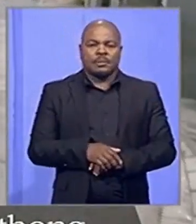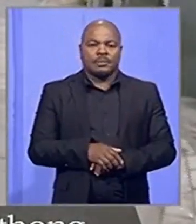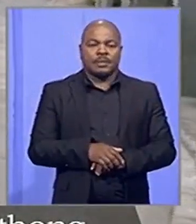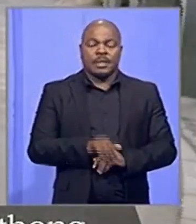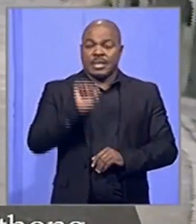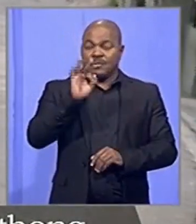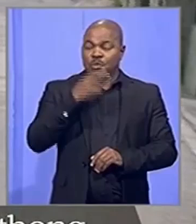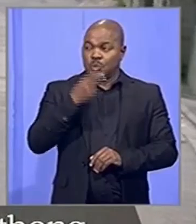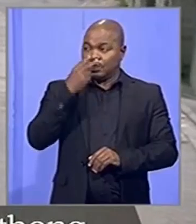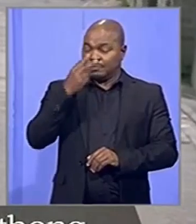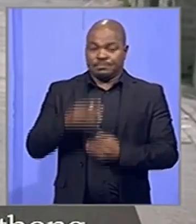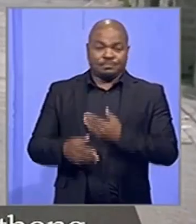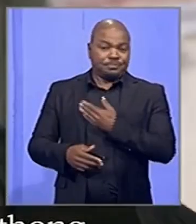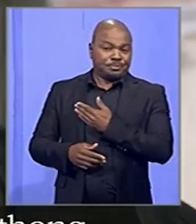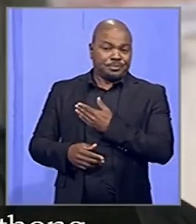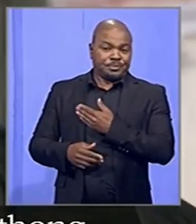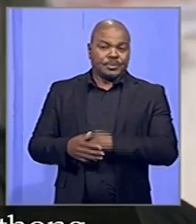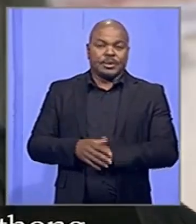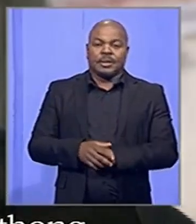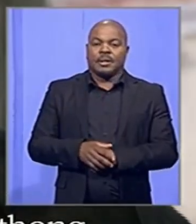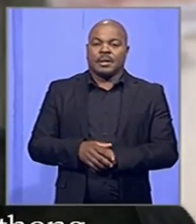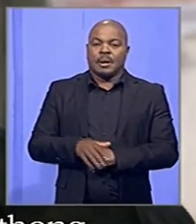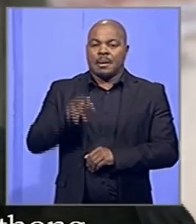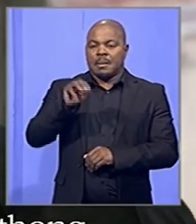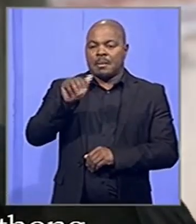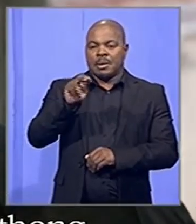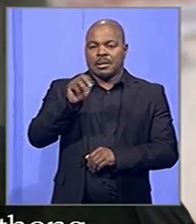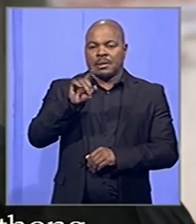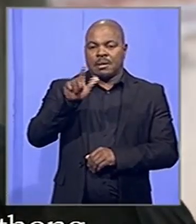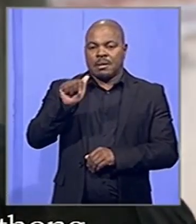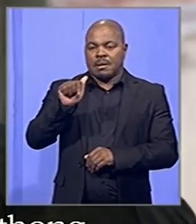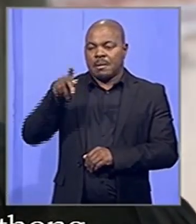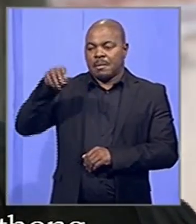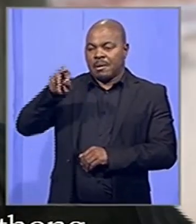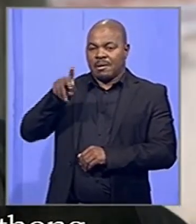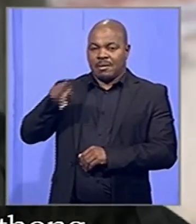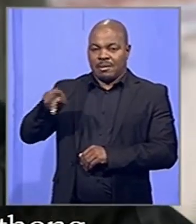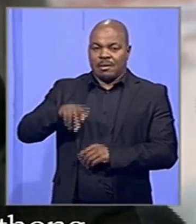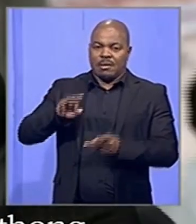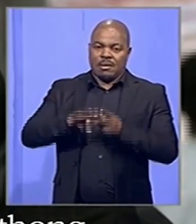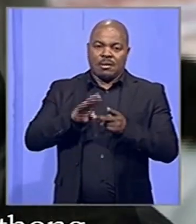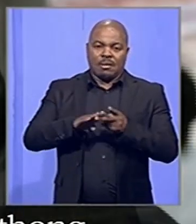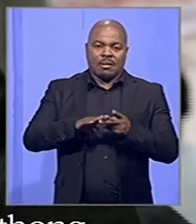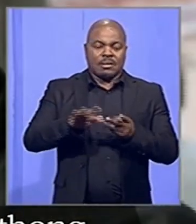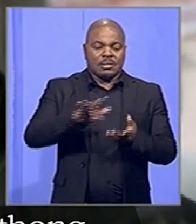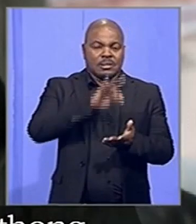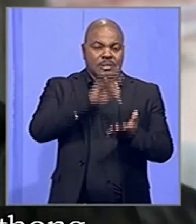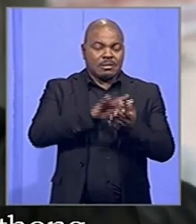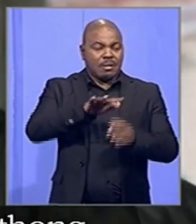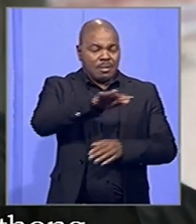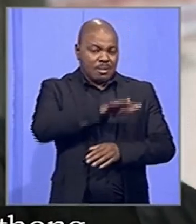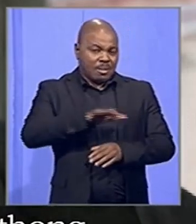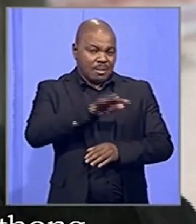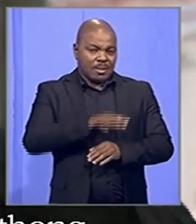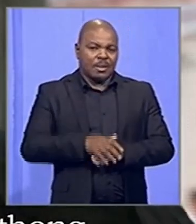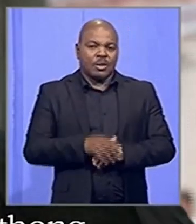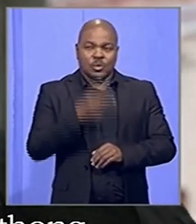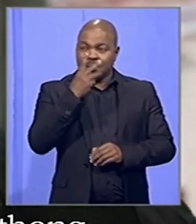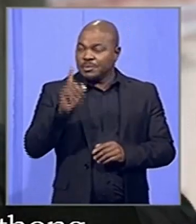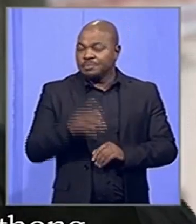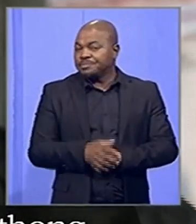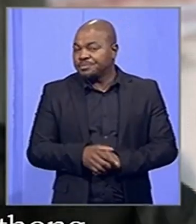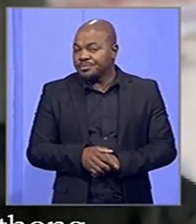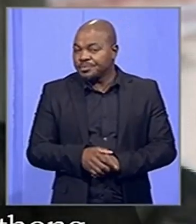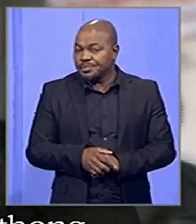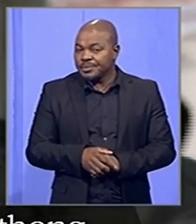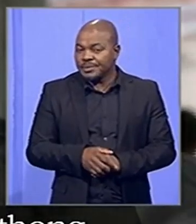If you look, you're going to Mandela Park, you're going to Hamburg. Then you go in the center of Hood Bay. What do you see?